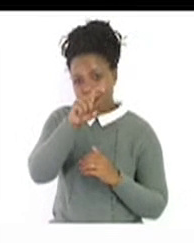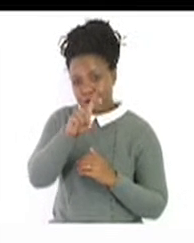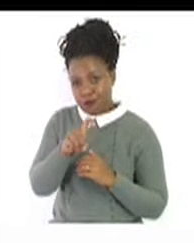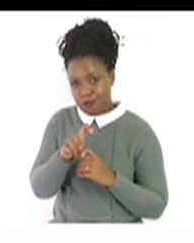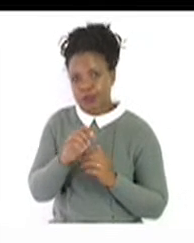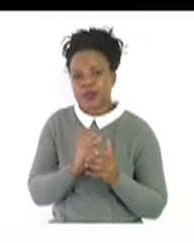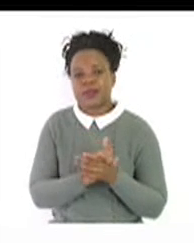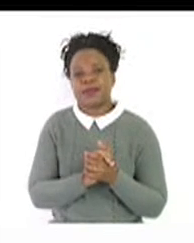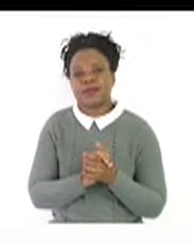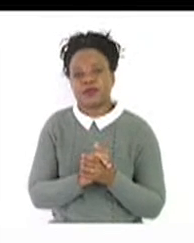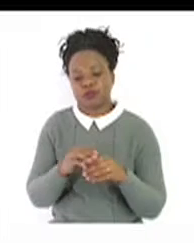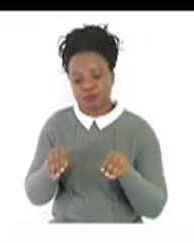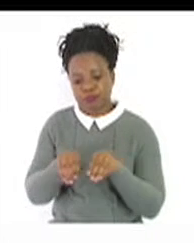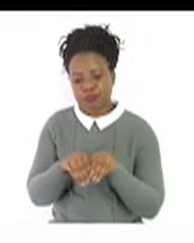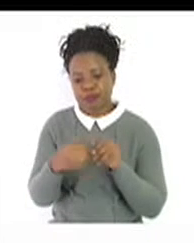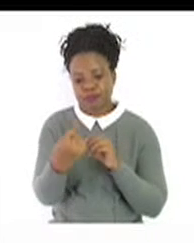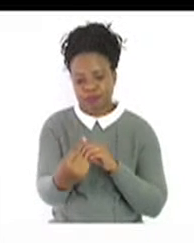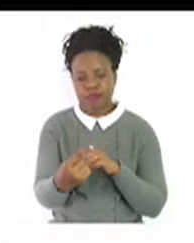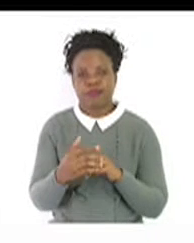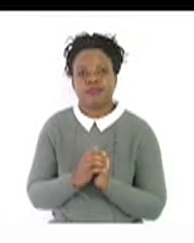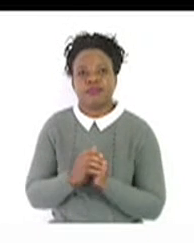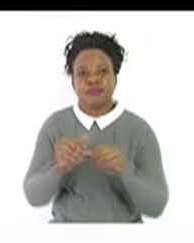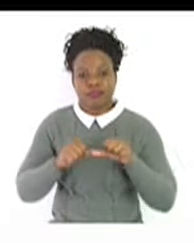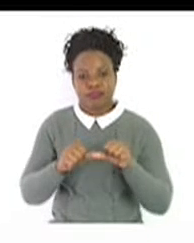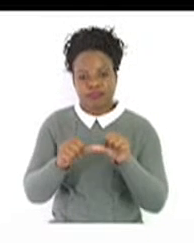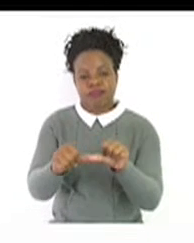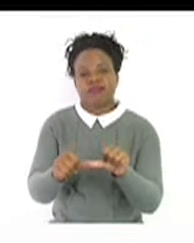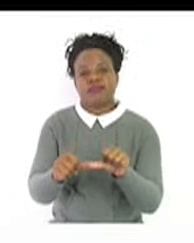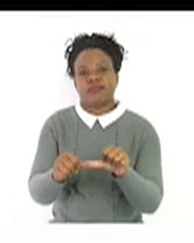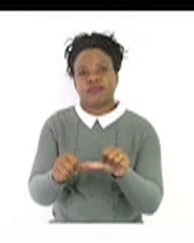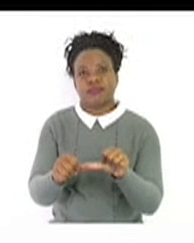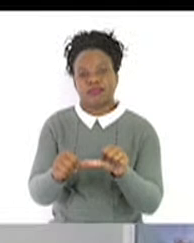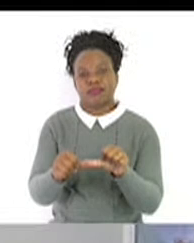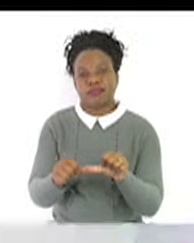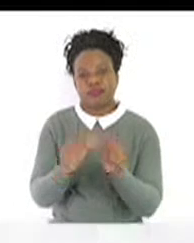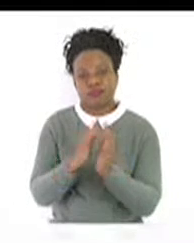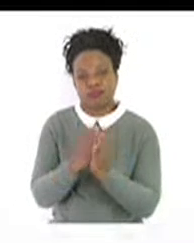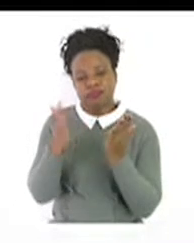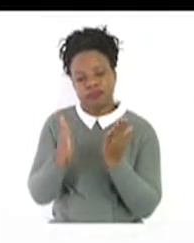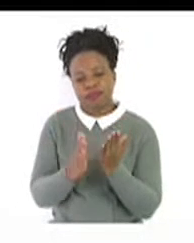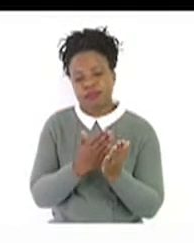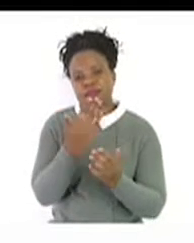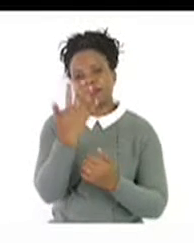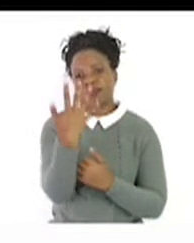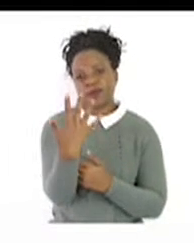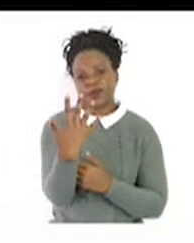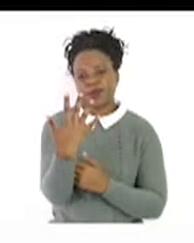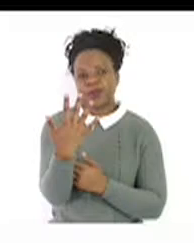Let's turn our books. Let's continue with our activities on page 5.